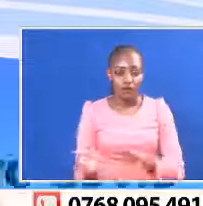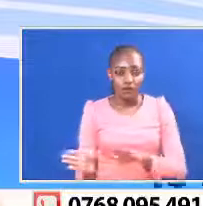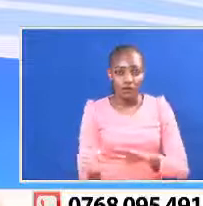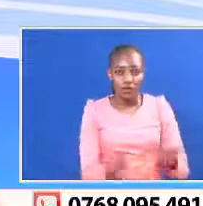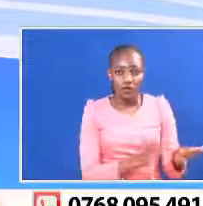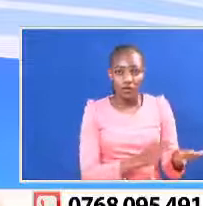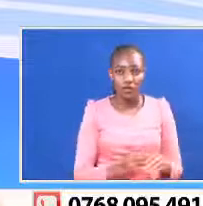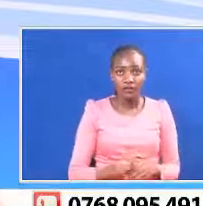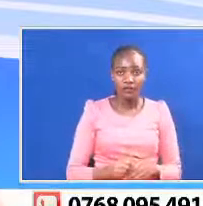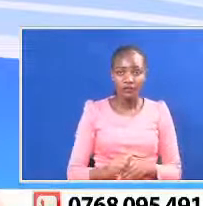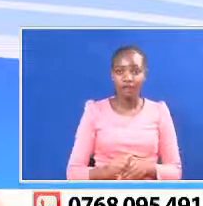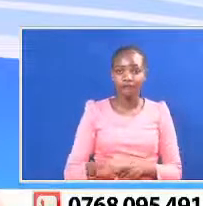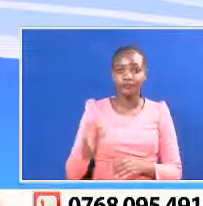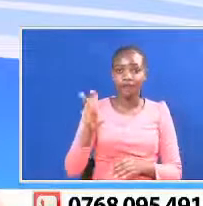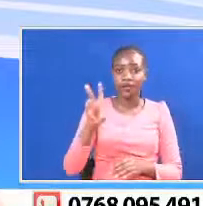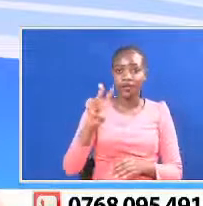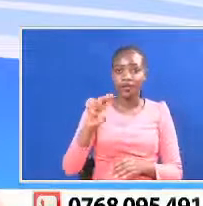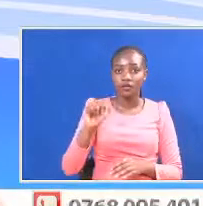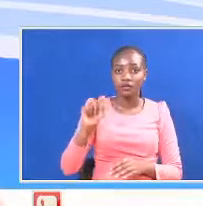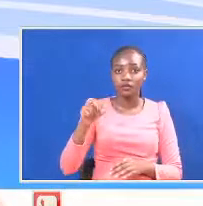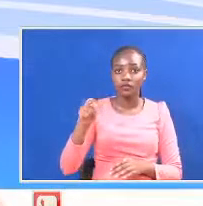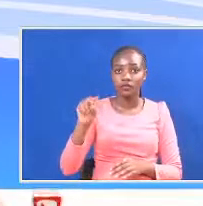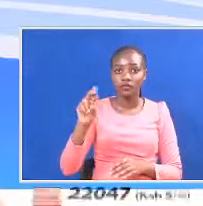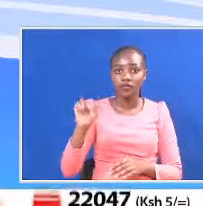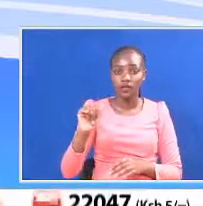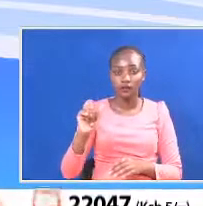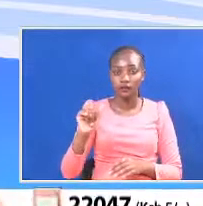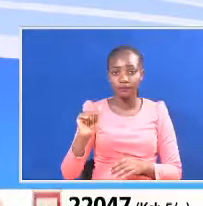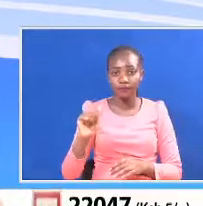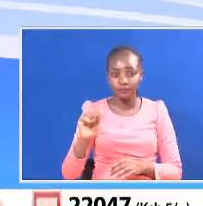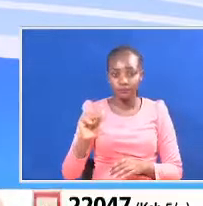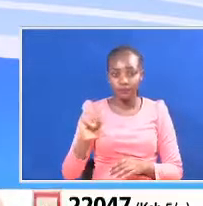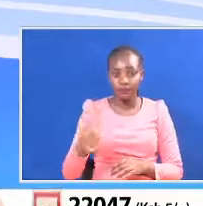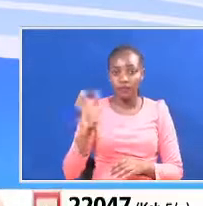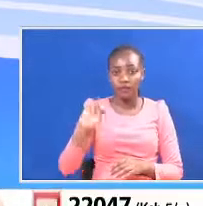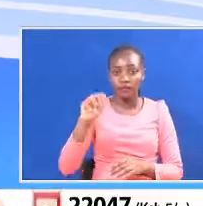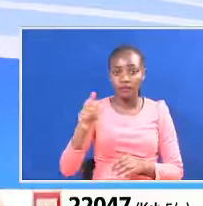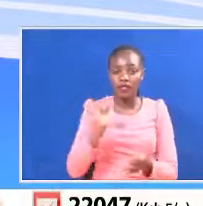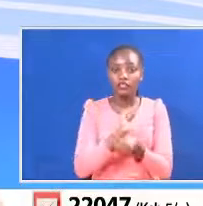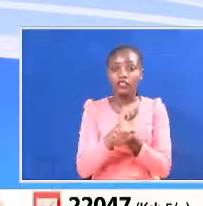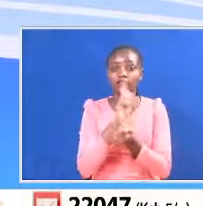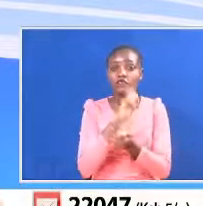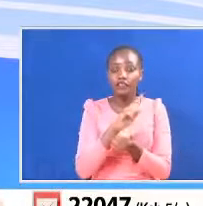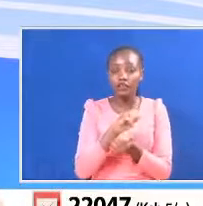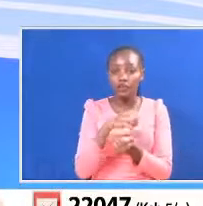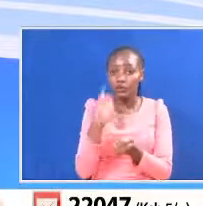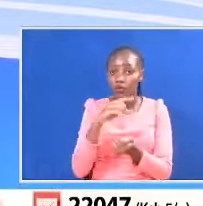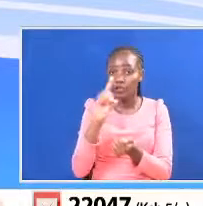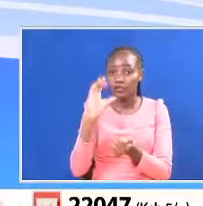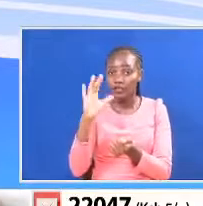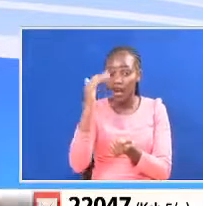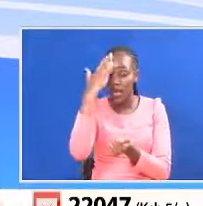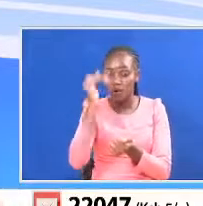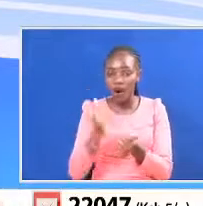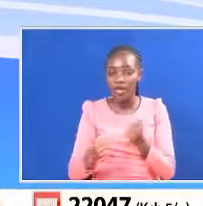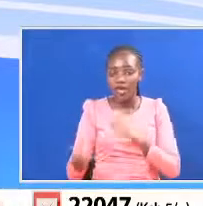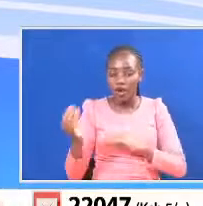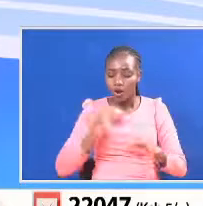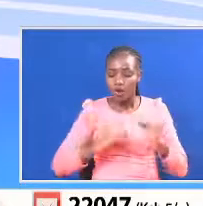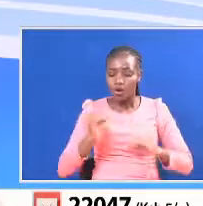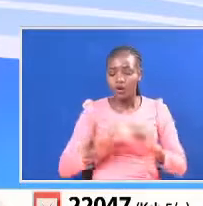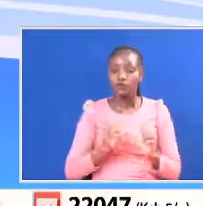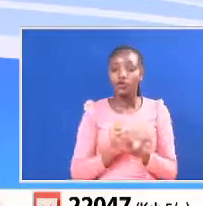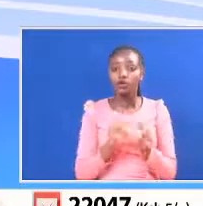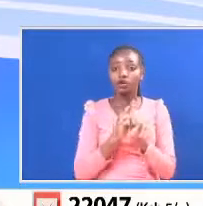OMA rigadhi gashagwa was today grilled by dci detectives in Nairobi of alleged embezlement of 12.5